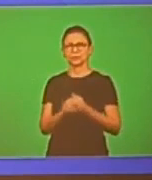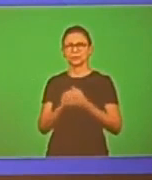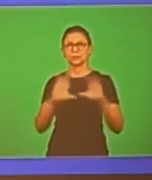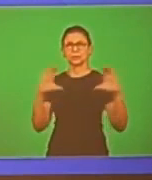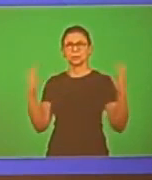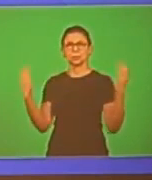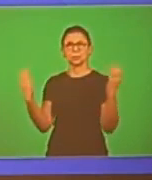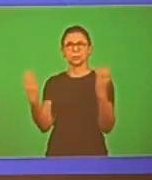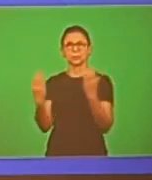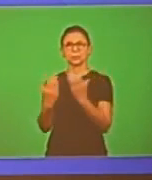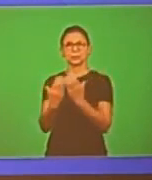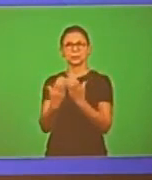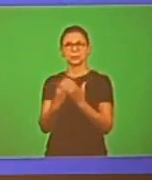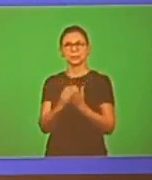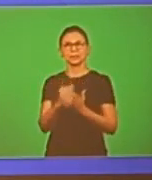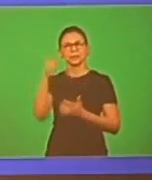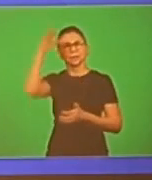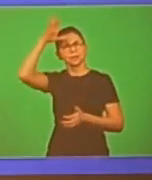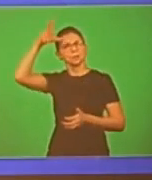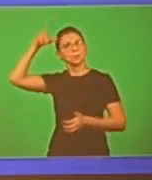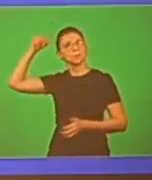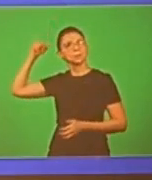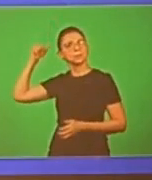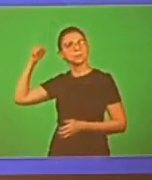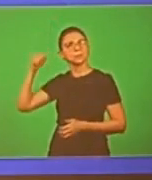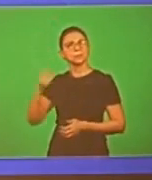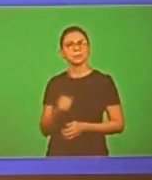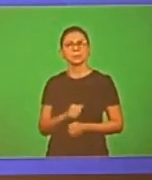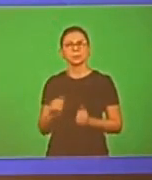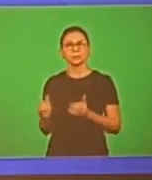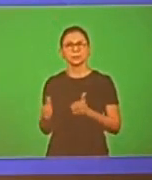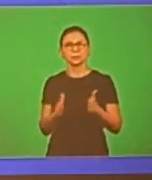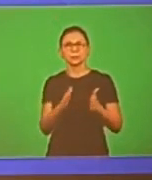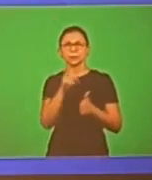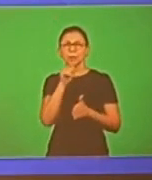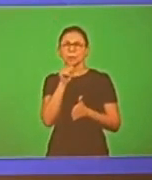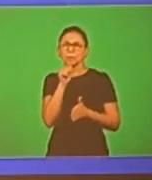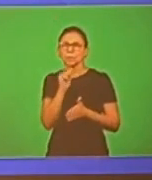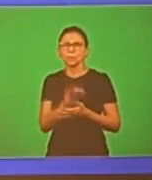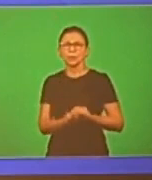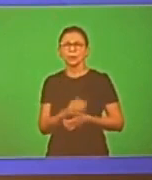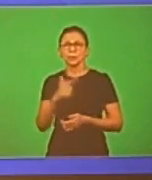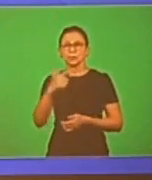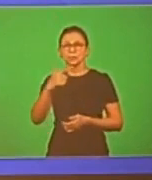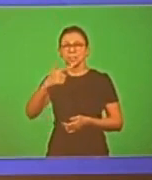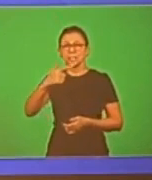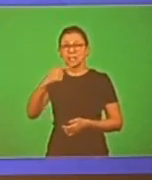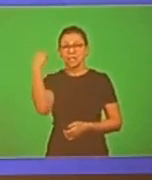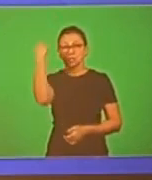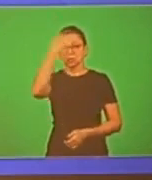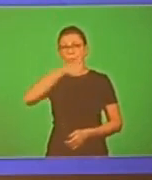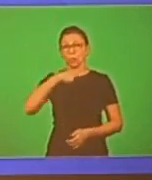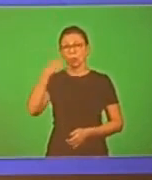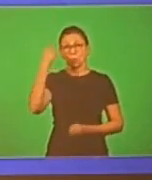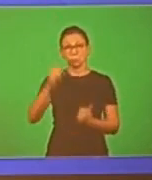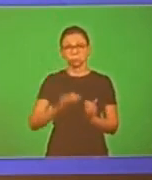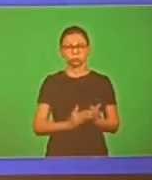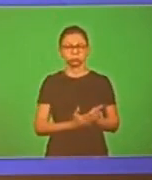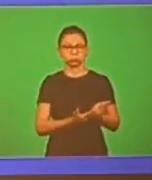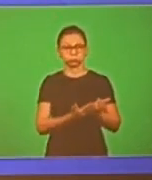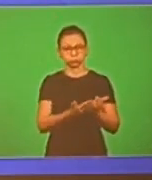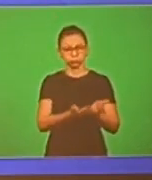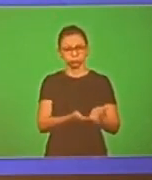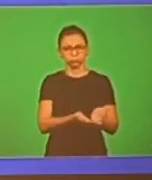remarkable in Ribeirinha, São José, in Amazon. 24 hours, boat